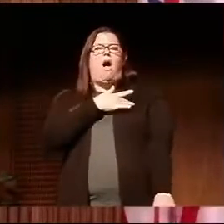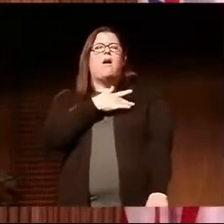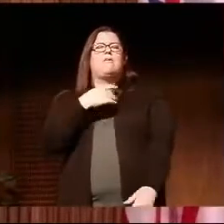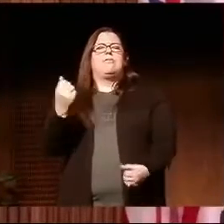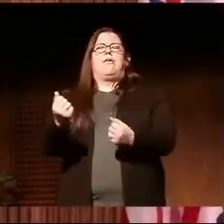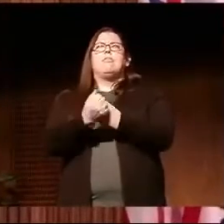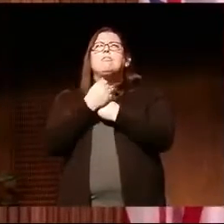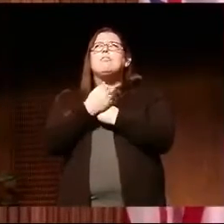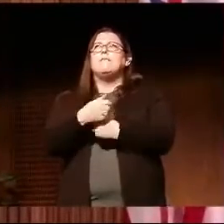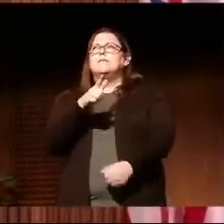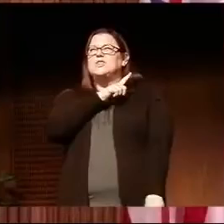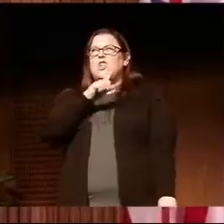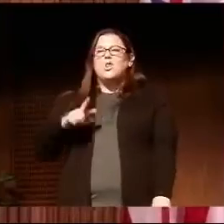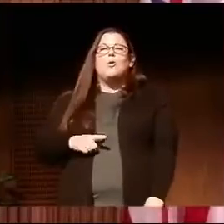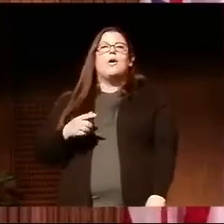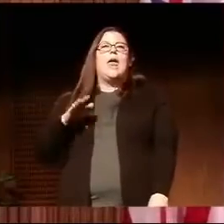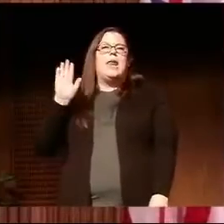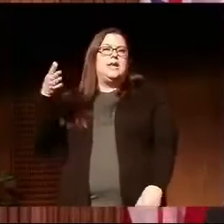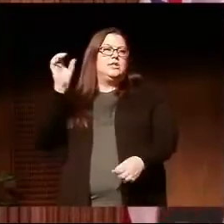the Lord and loves his church.